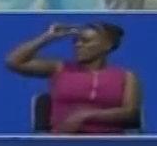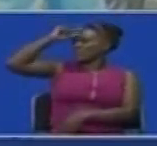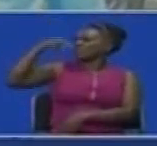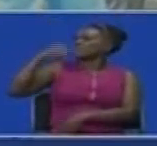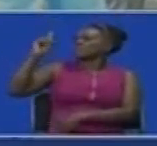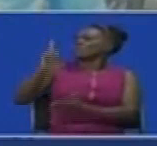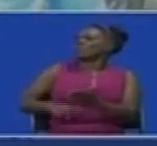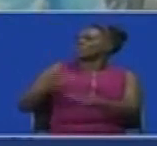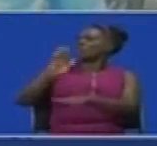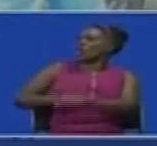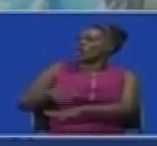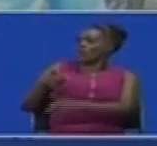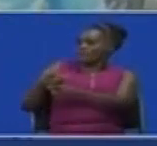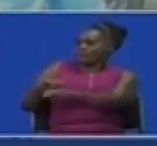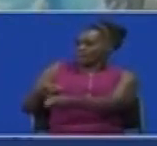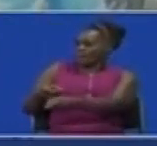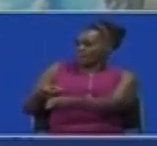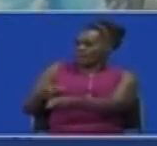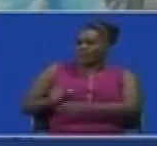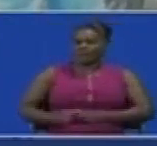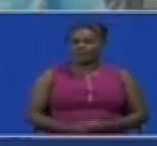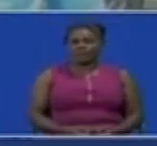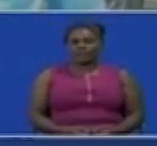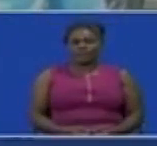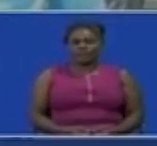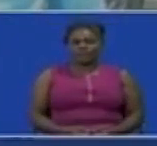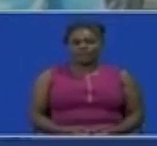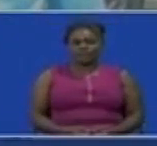say regarding these particular allegations?